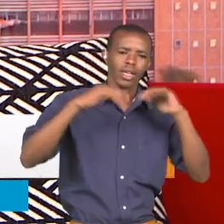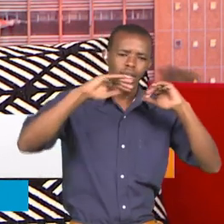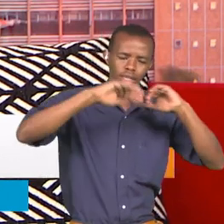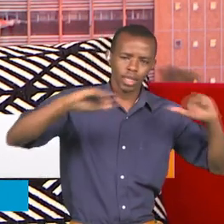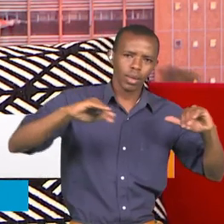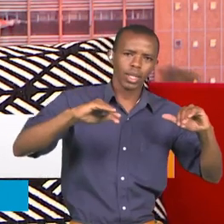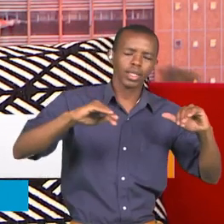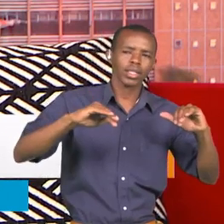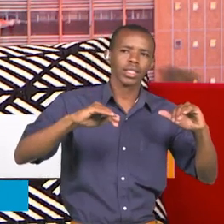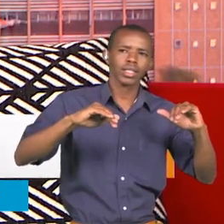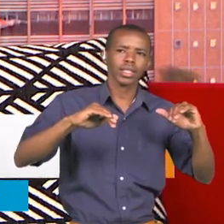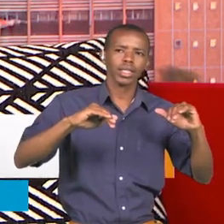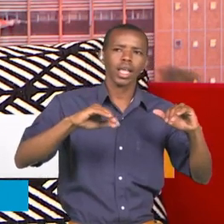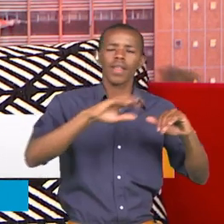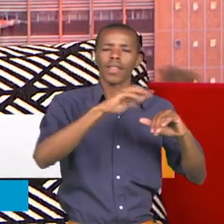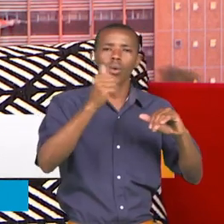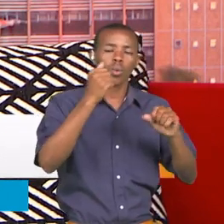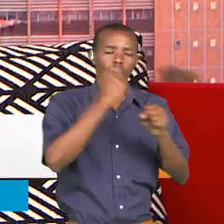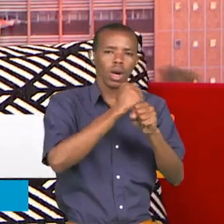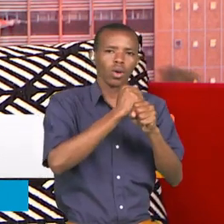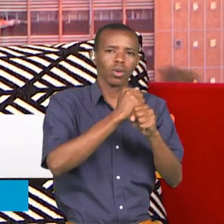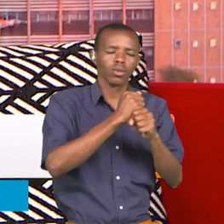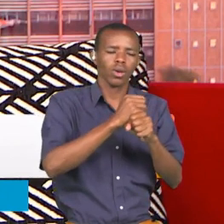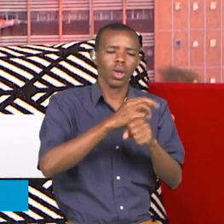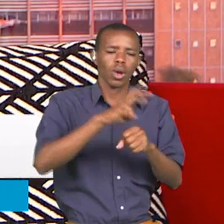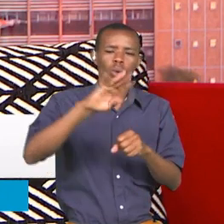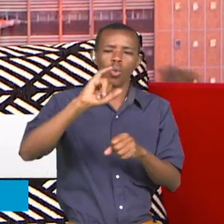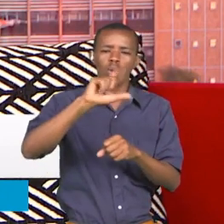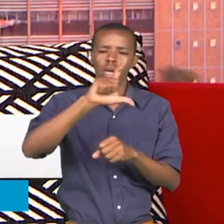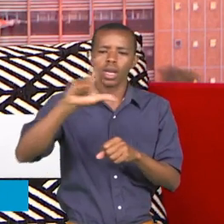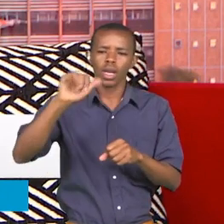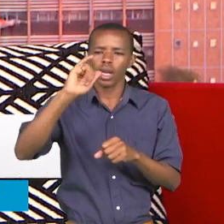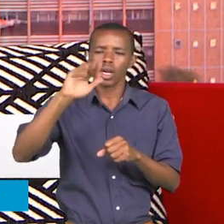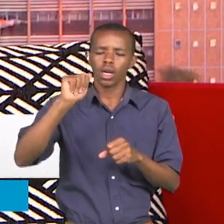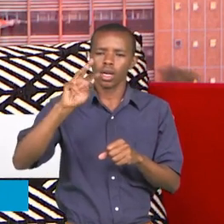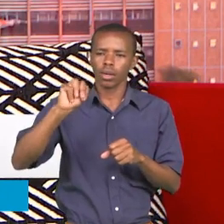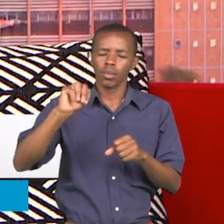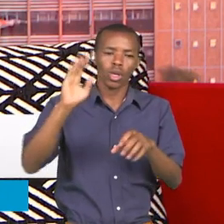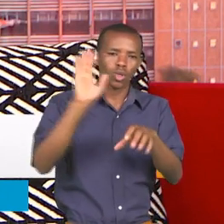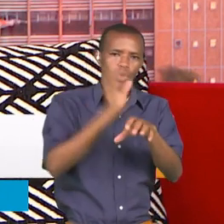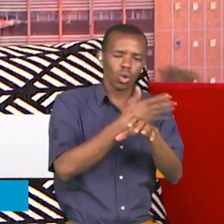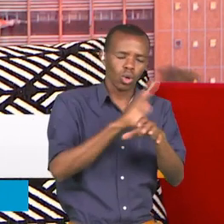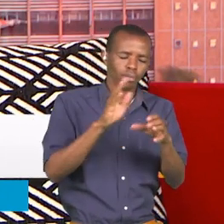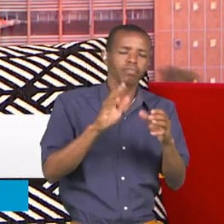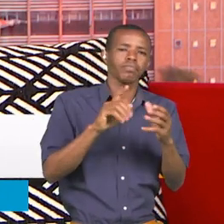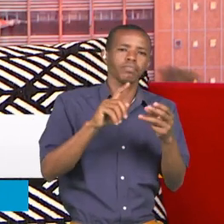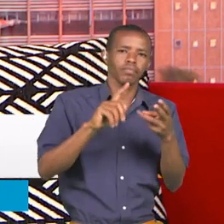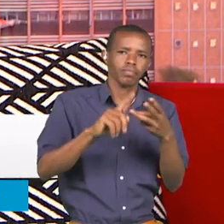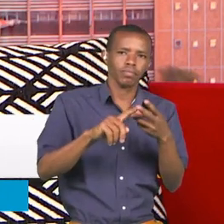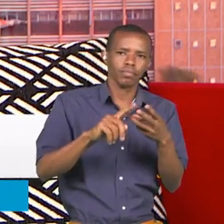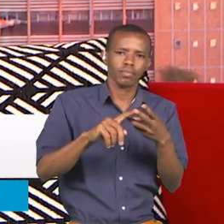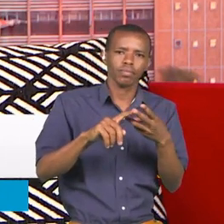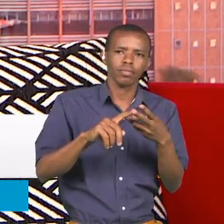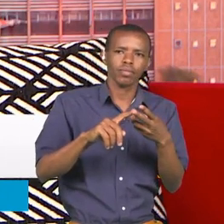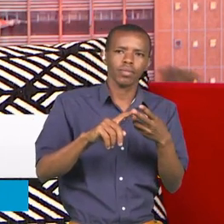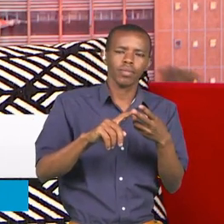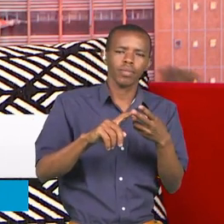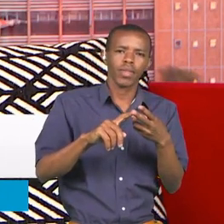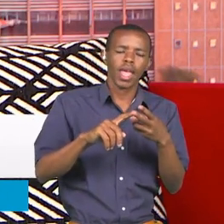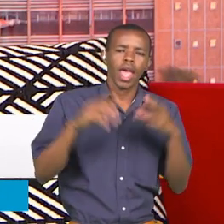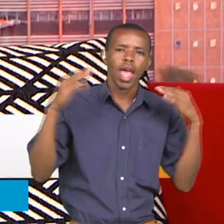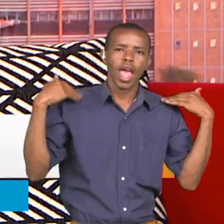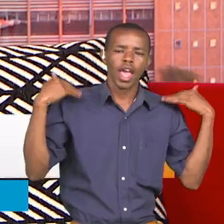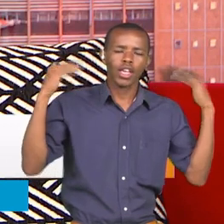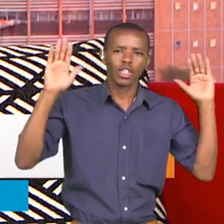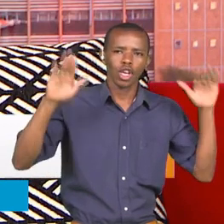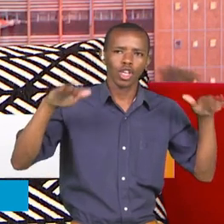from that one that lies in the work of William Shakespeare. Okay. Or look at the song by this song Malaika